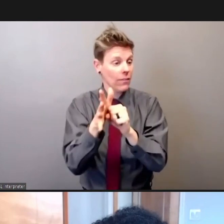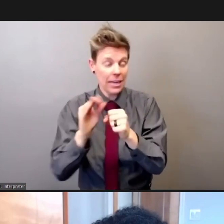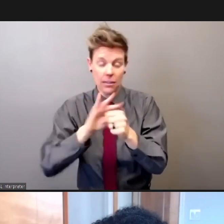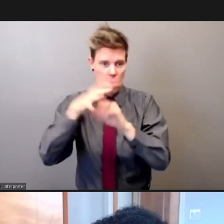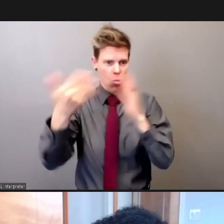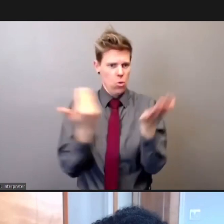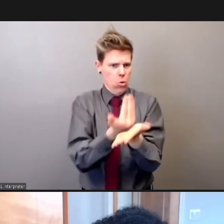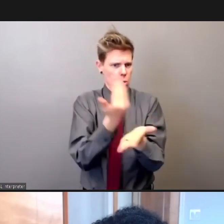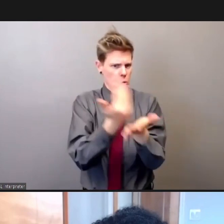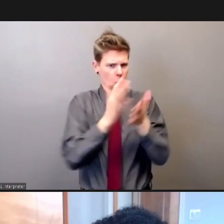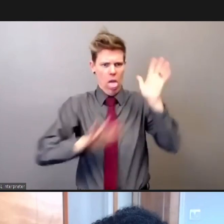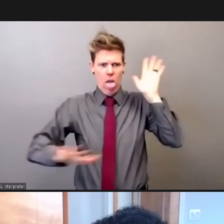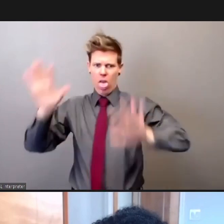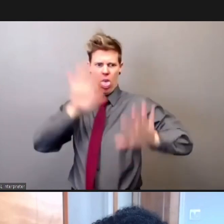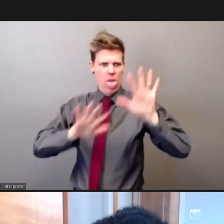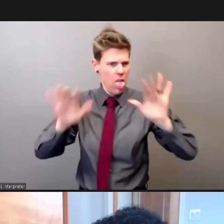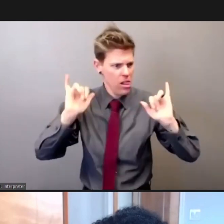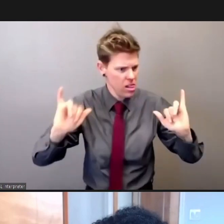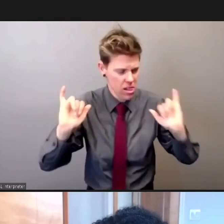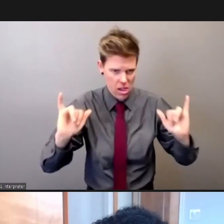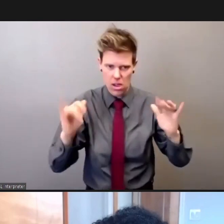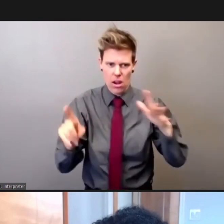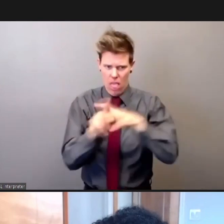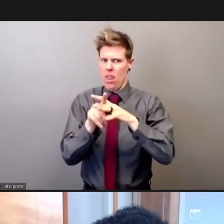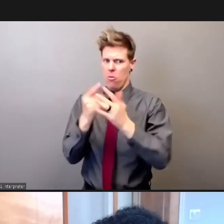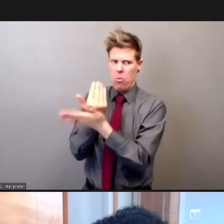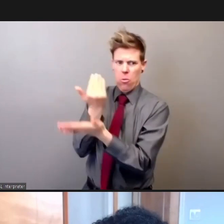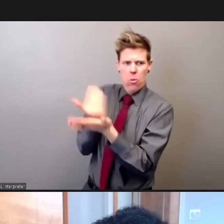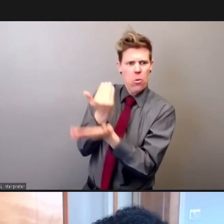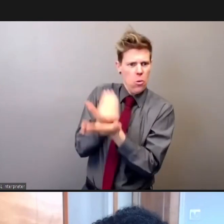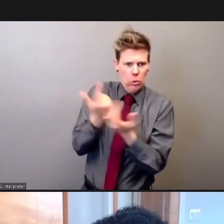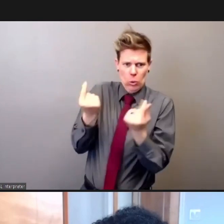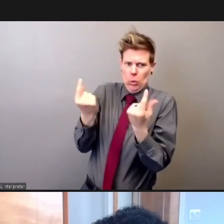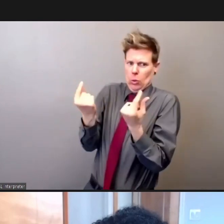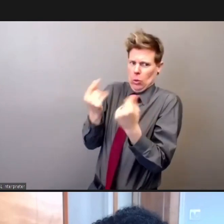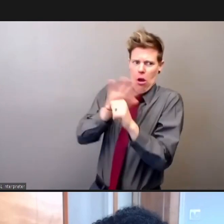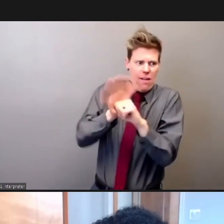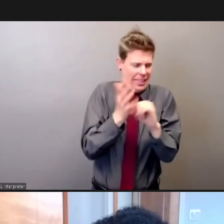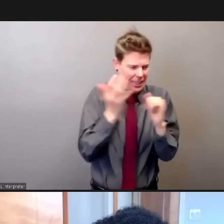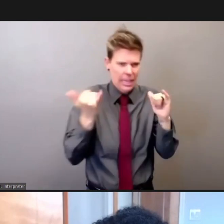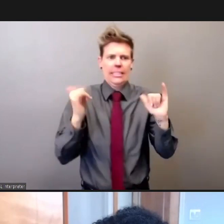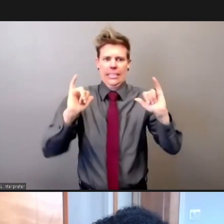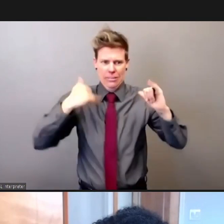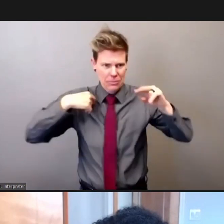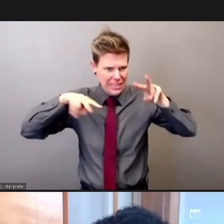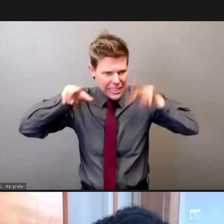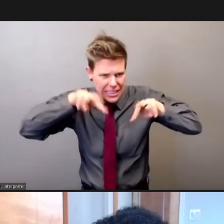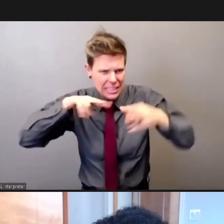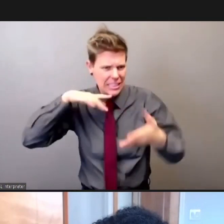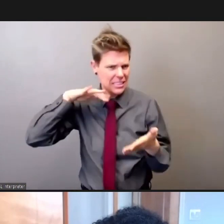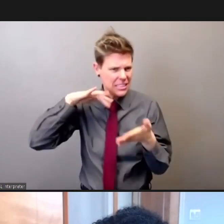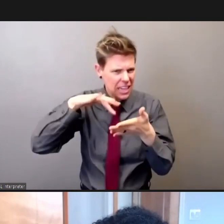we're all over this. Our epidemiologists are looking at it carefully. We're reviewing all the literature, which unfortunately is just